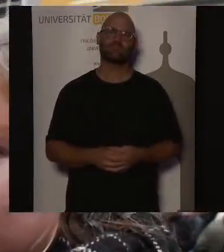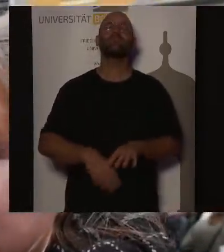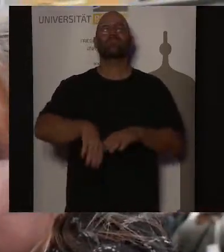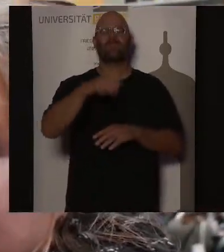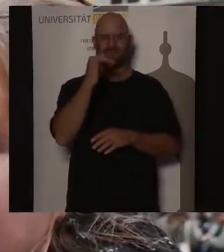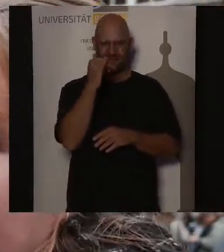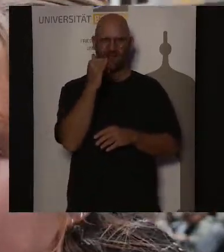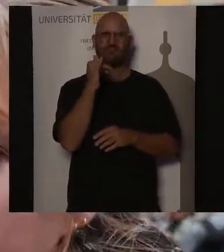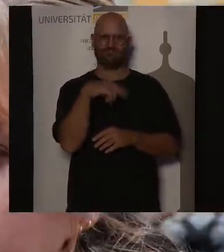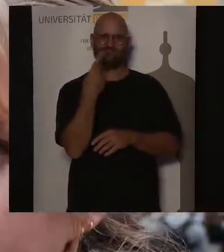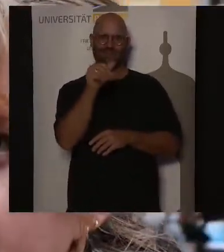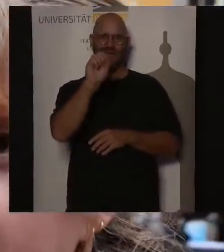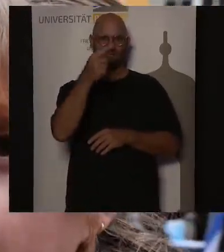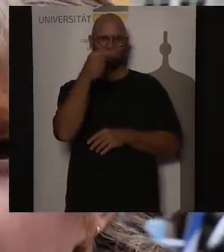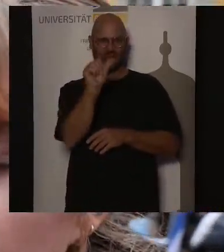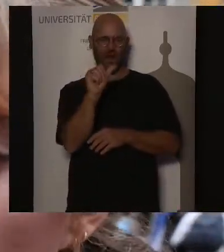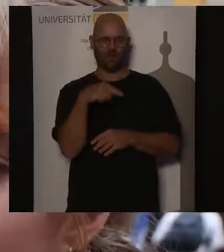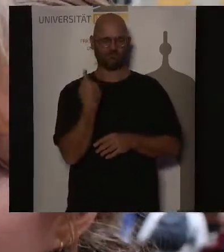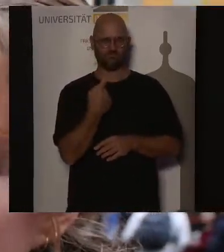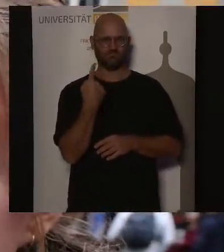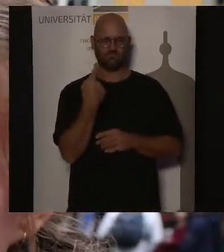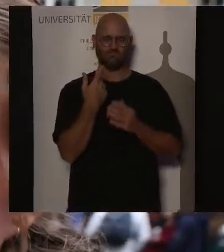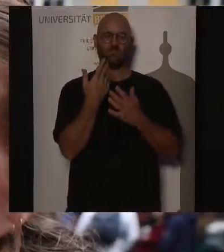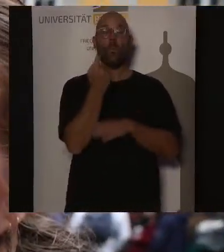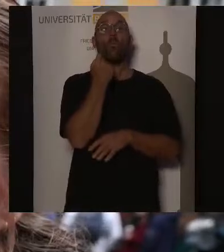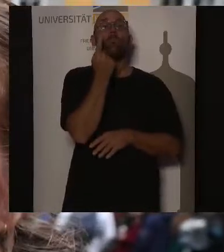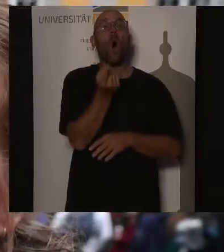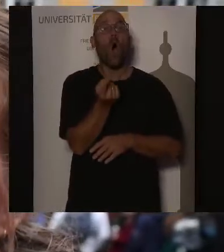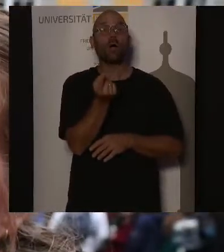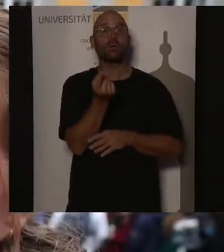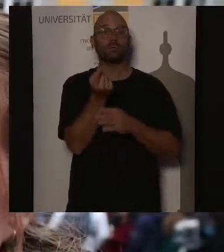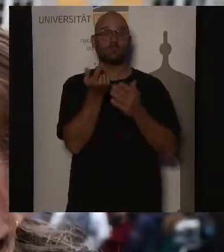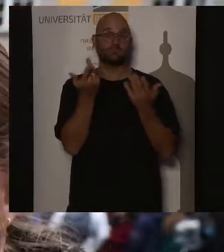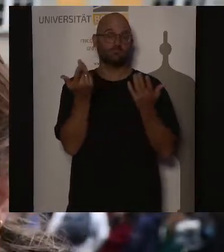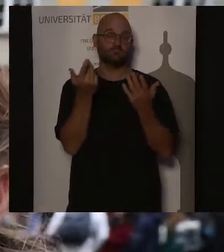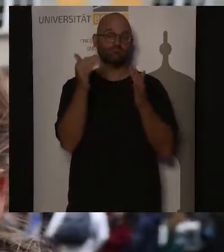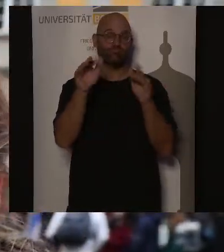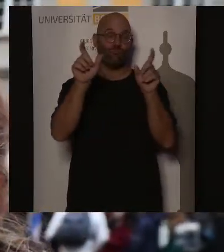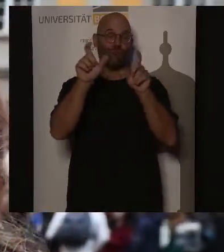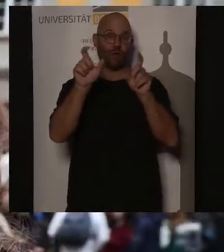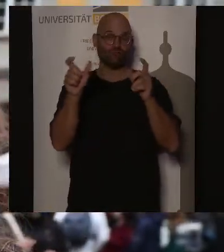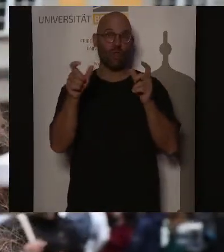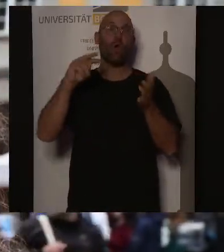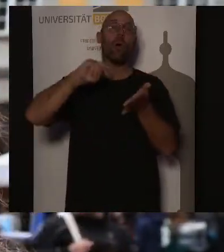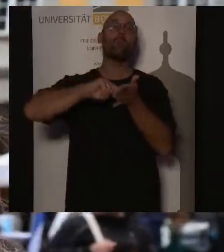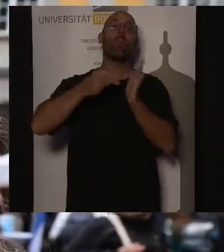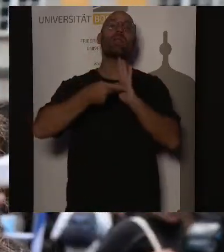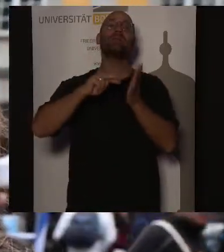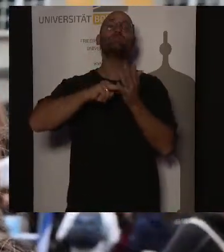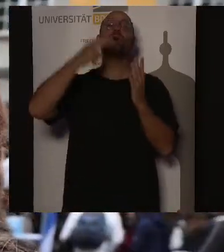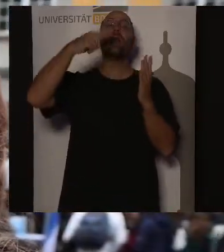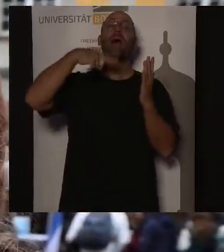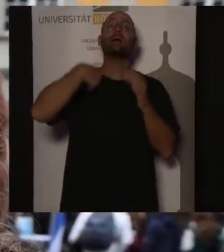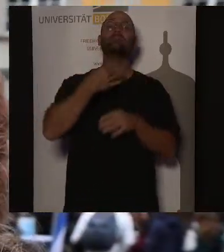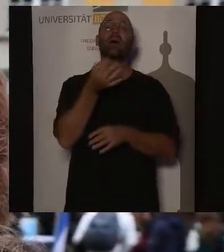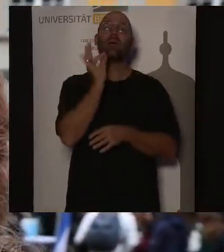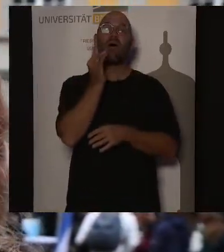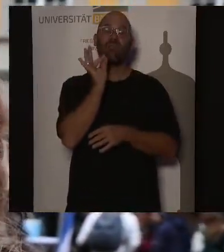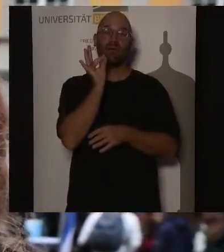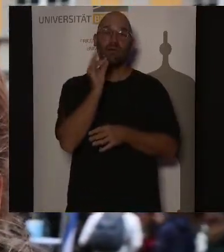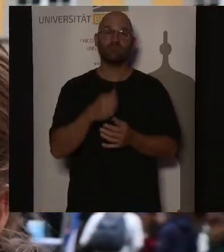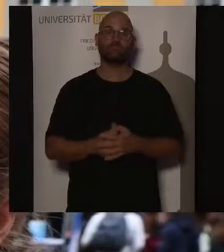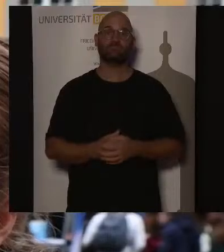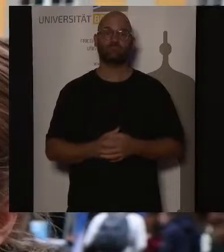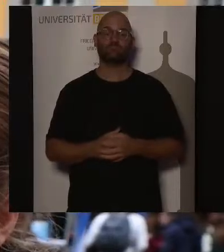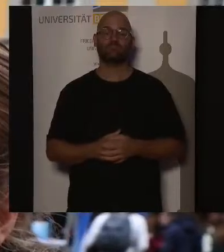us? Absolutely. The ASTA has an event planned for tomorrow. It's a political reading